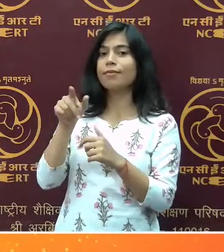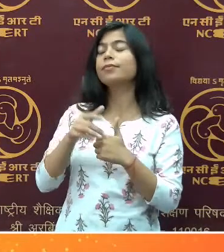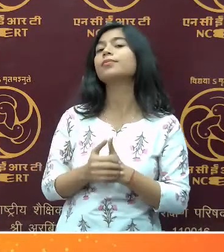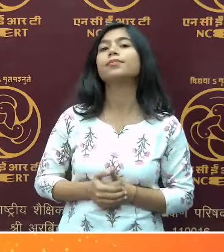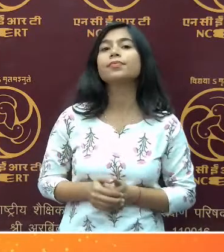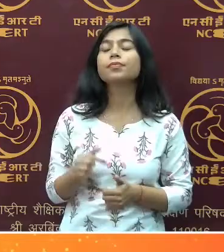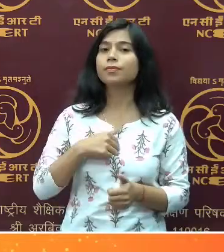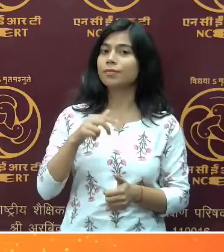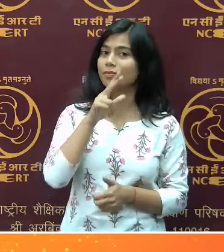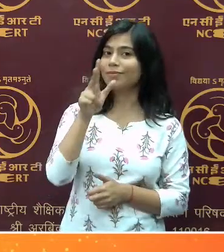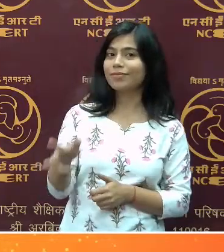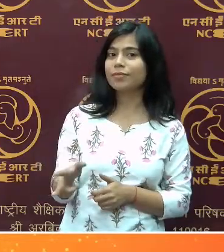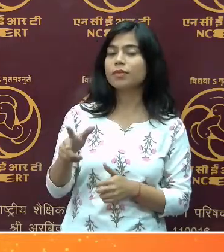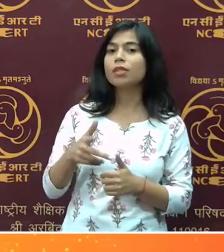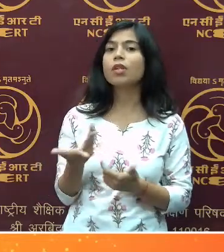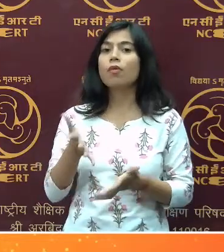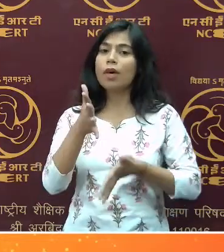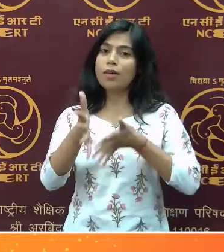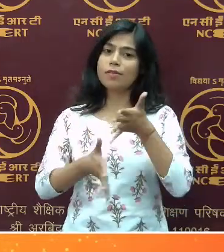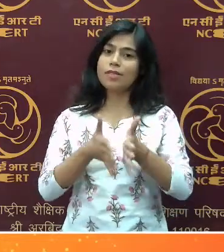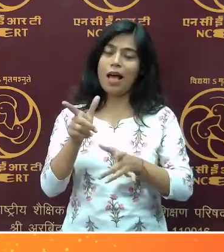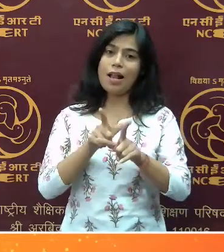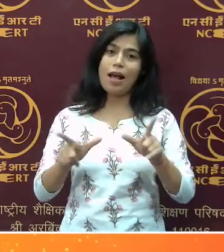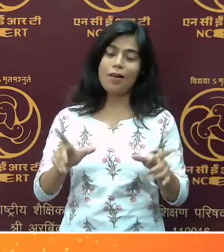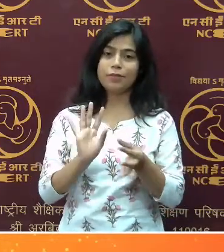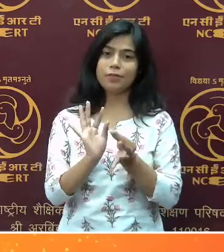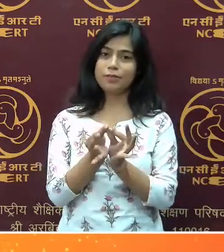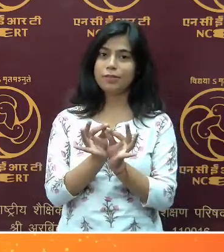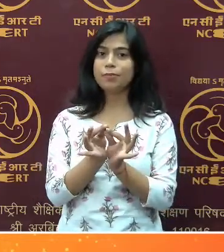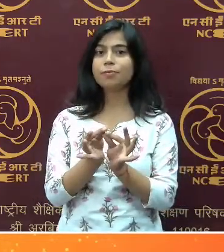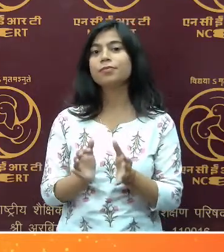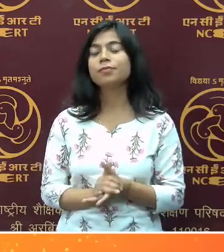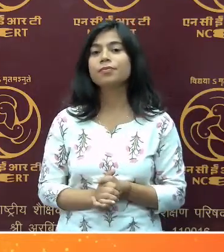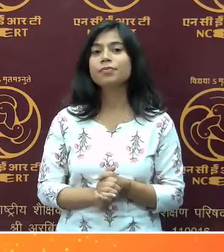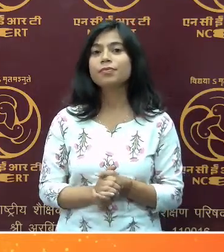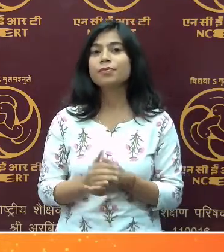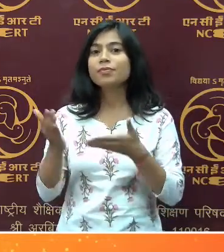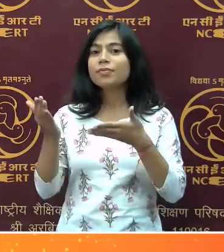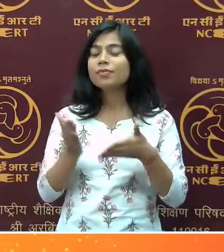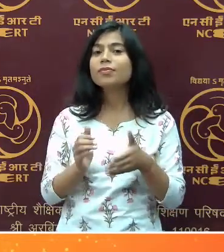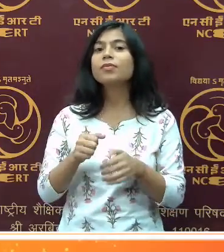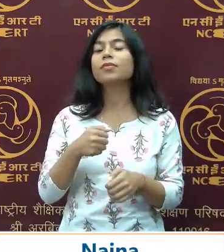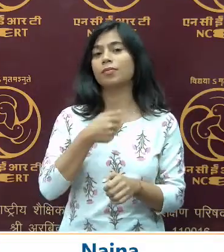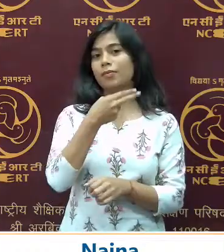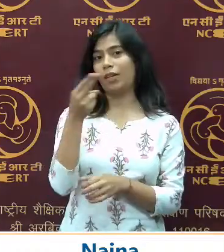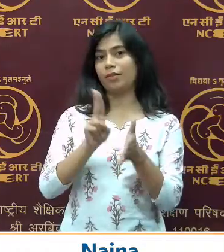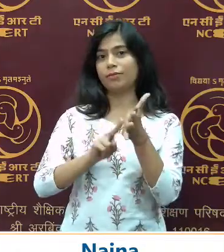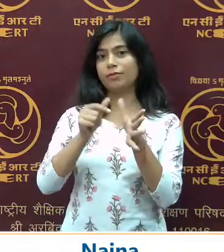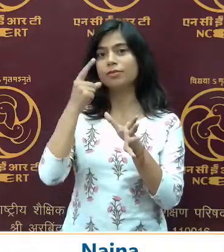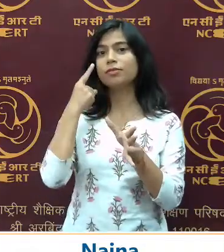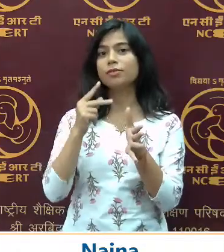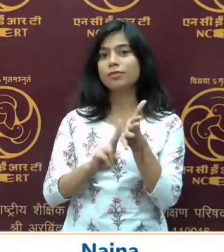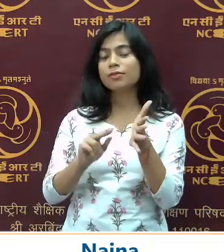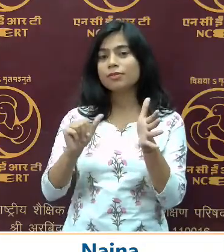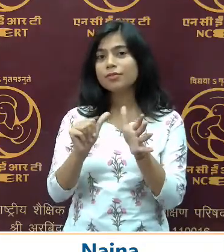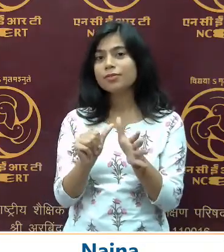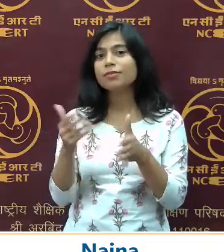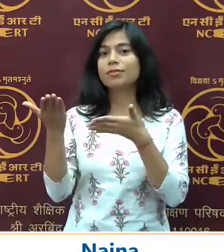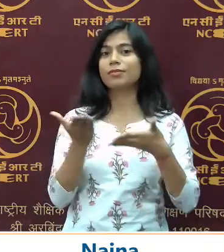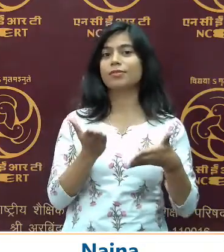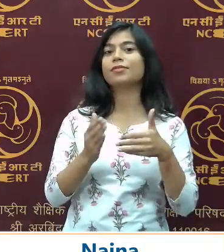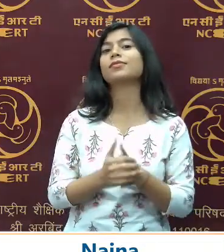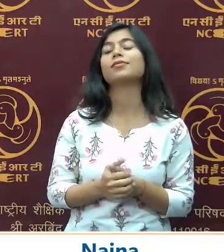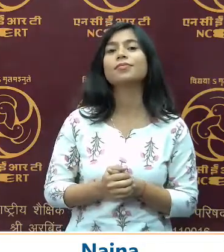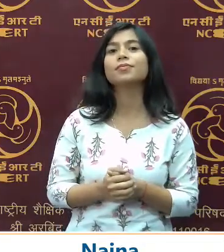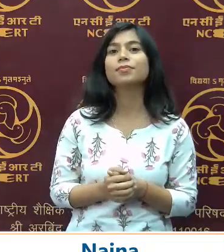just tell you that we have a sign language interpreter with us, and let me please welcome her. She is Naina. Naina, a very warm welcome,